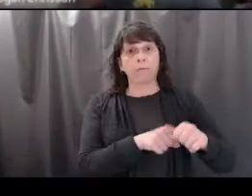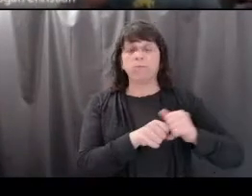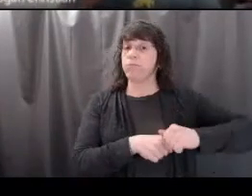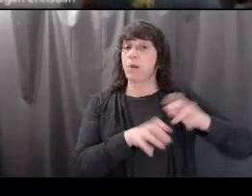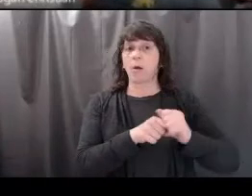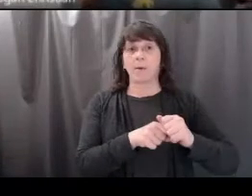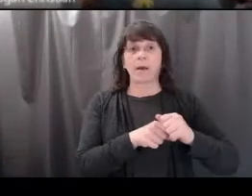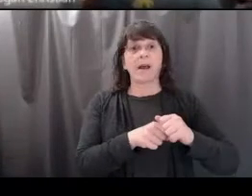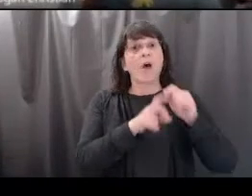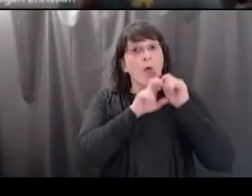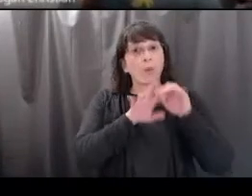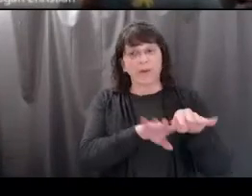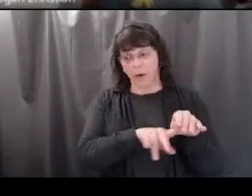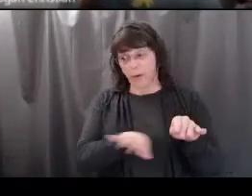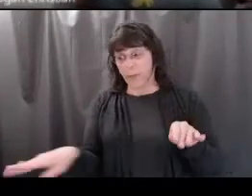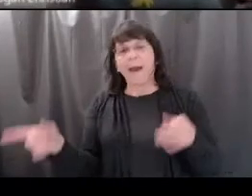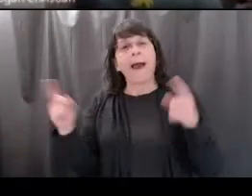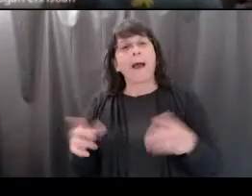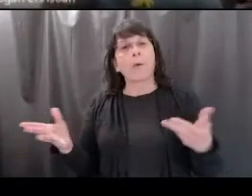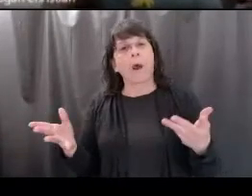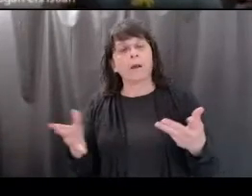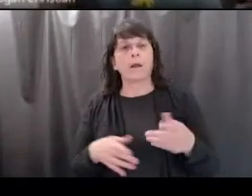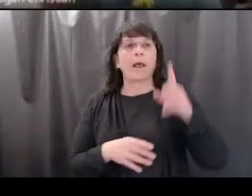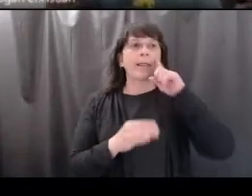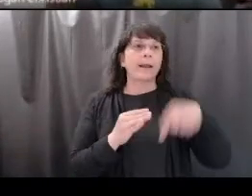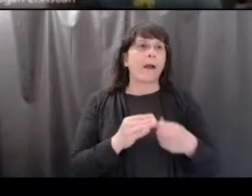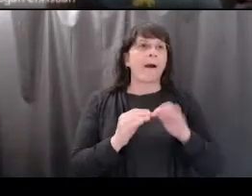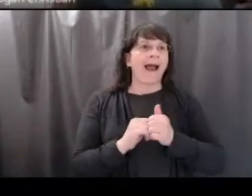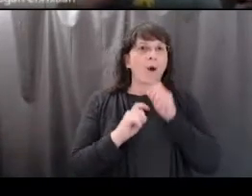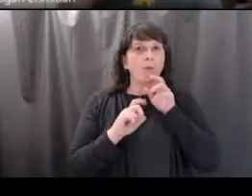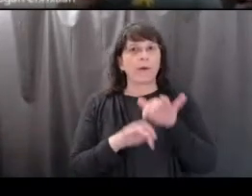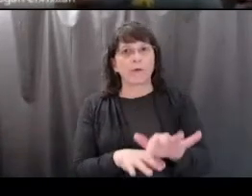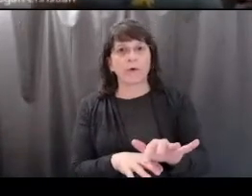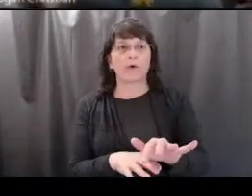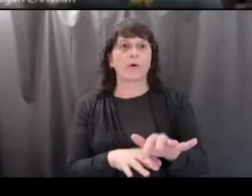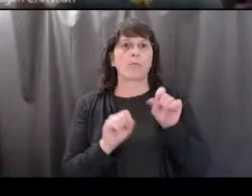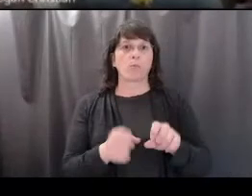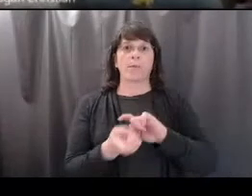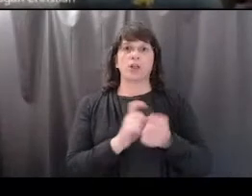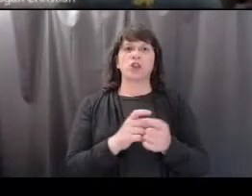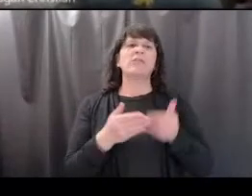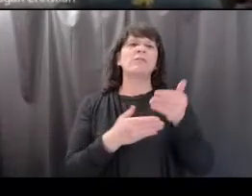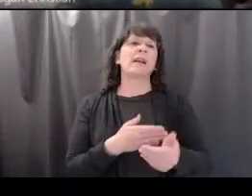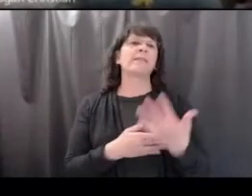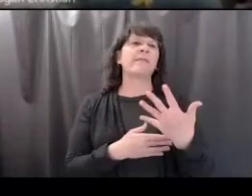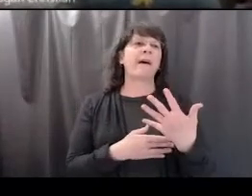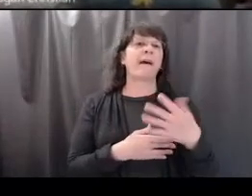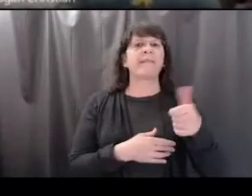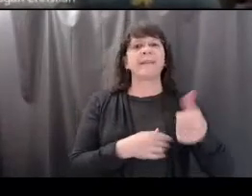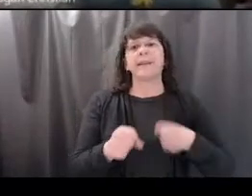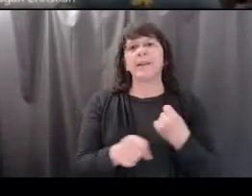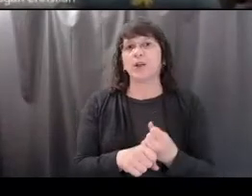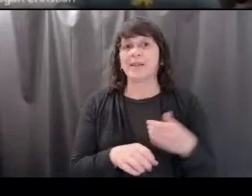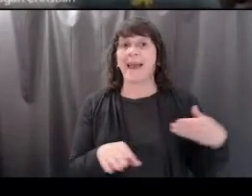see a dam be blown up. And then think about how that river probably changed over the next 5 or 10 years after that